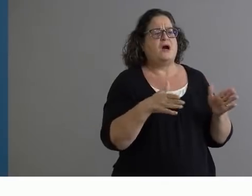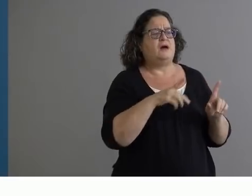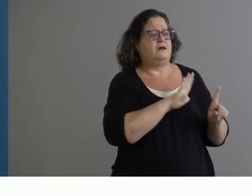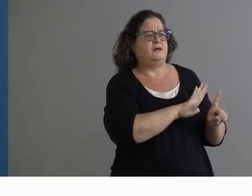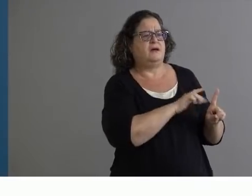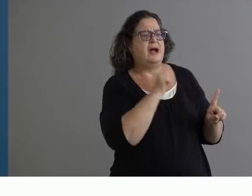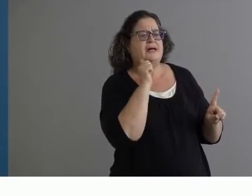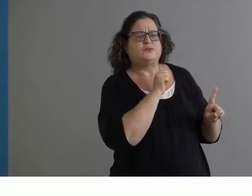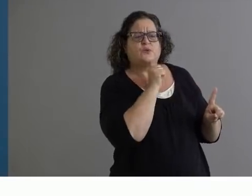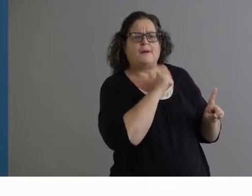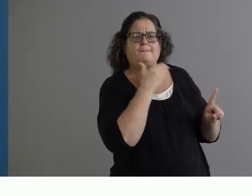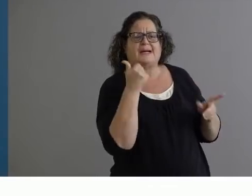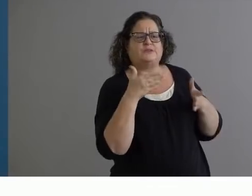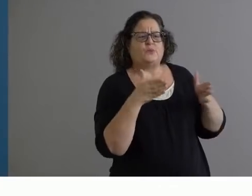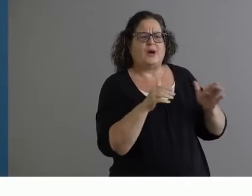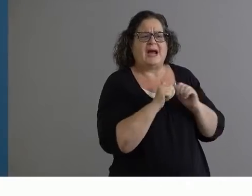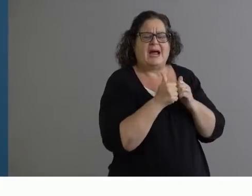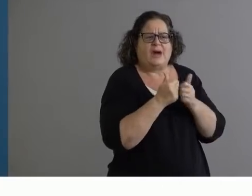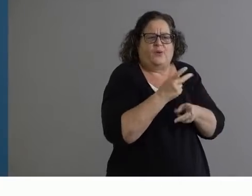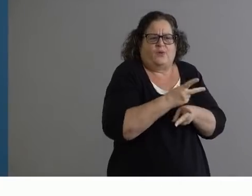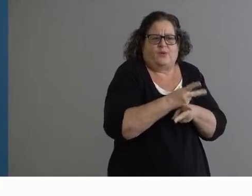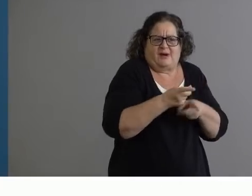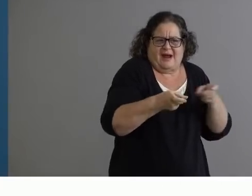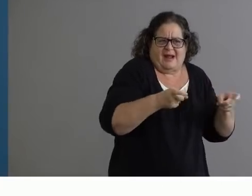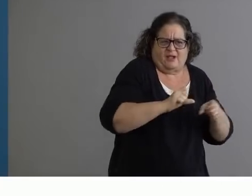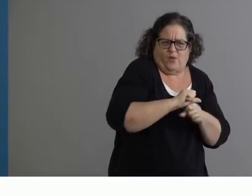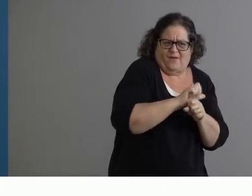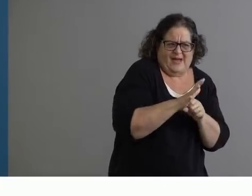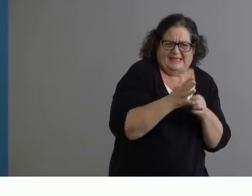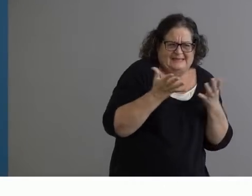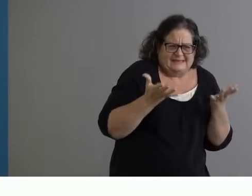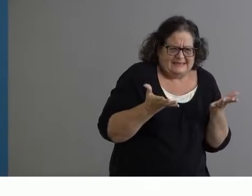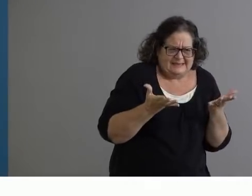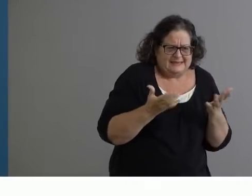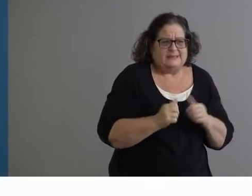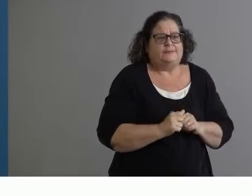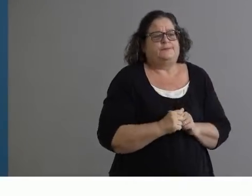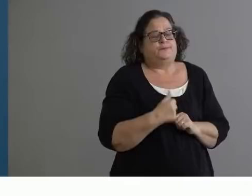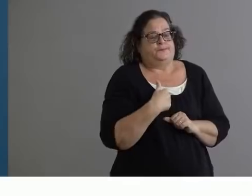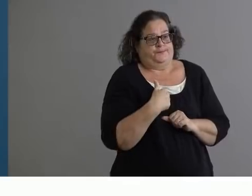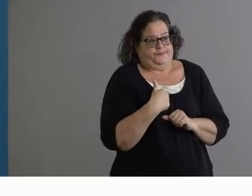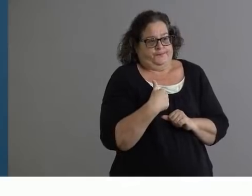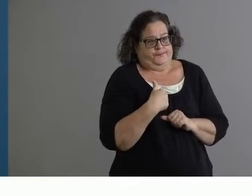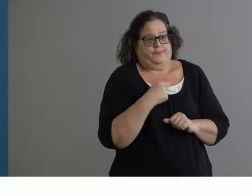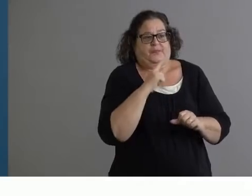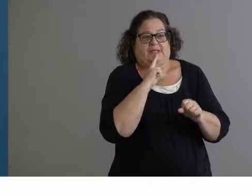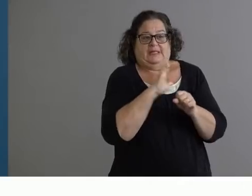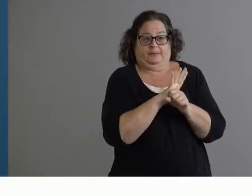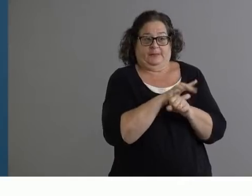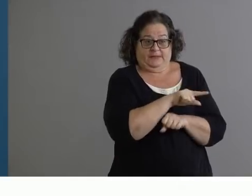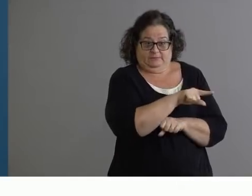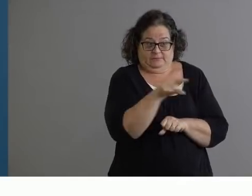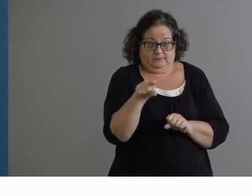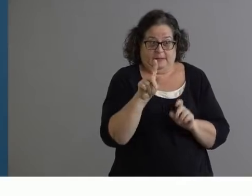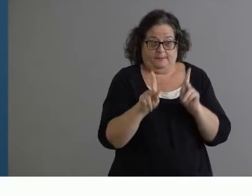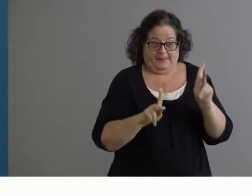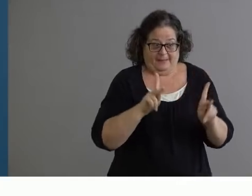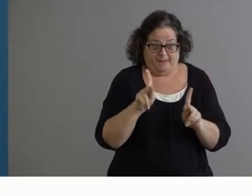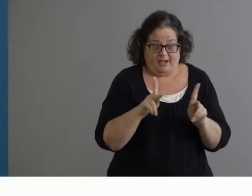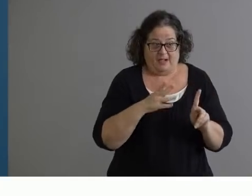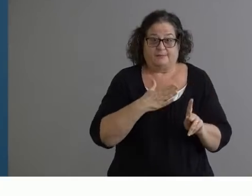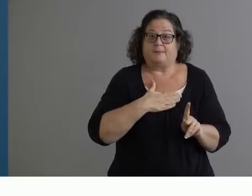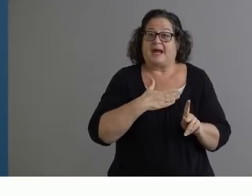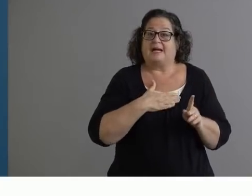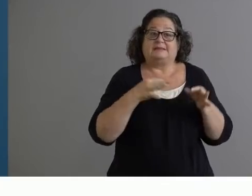virus. And I want to make a commitment to the people of Arizona. My decisions are not going to